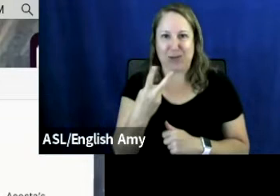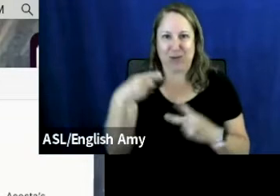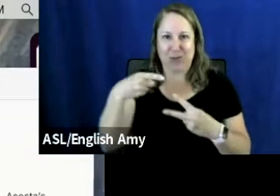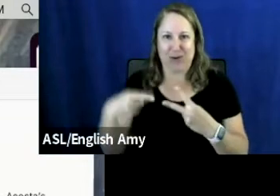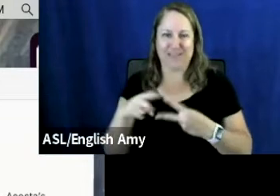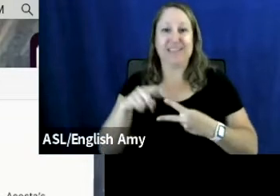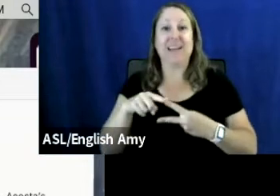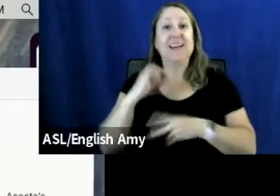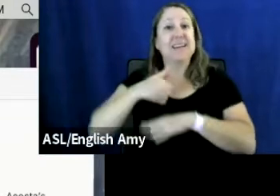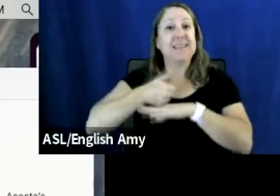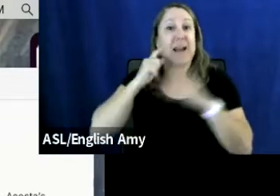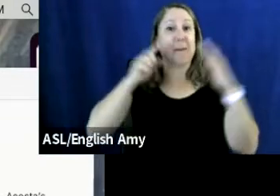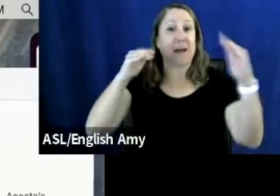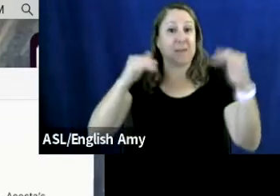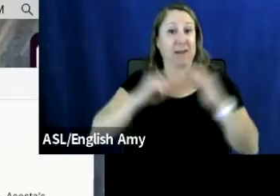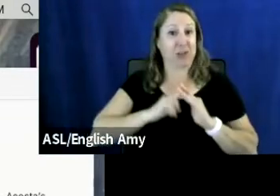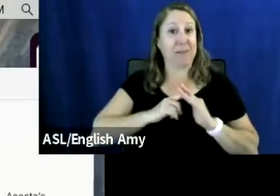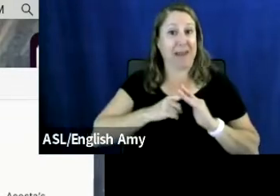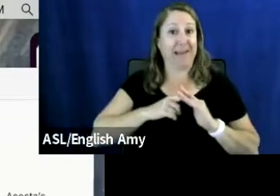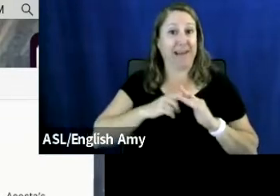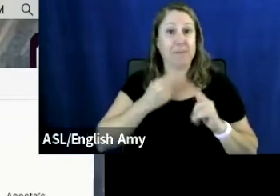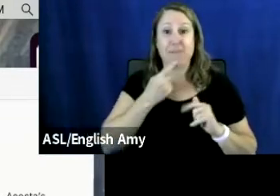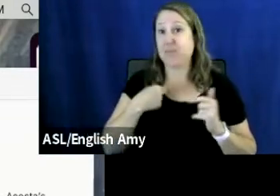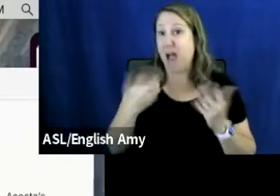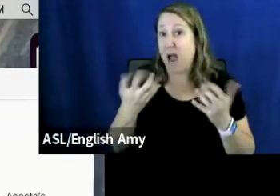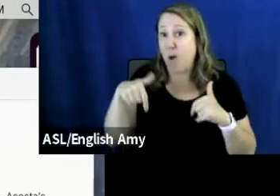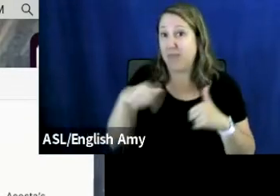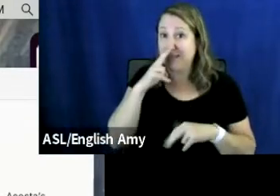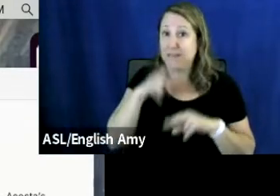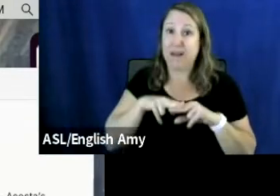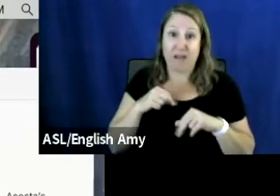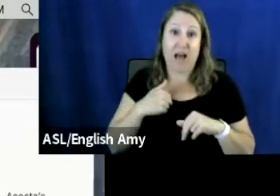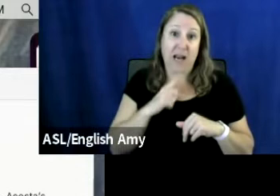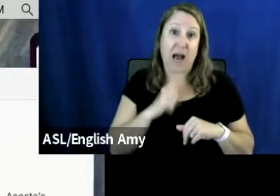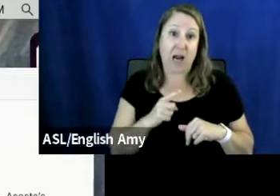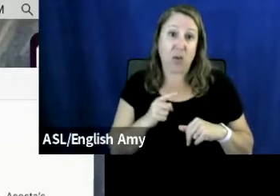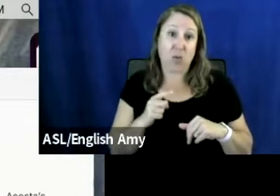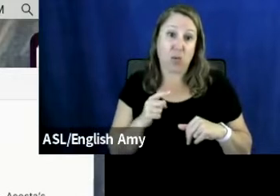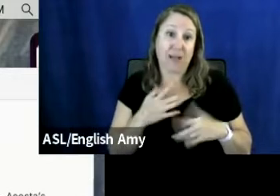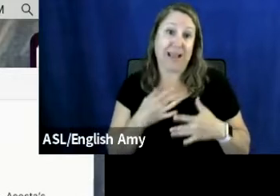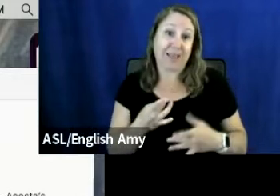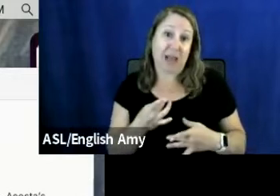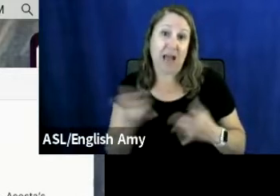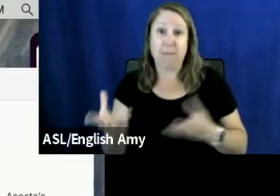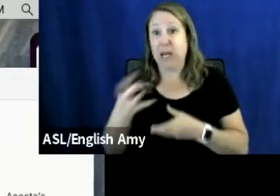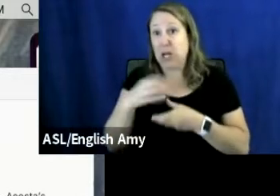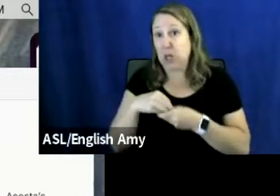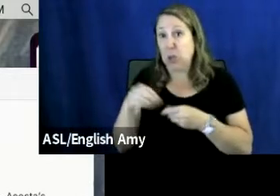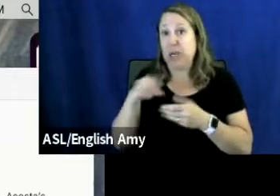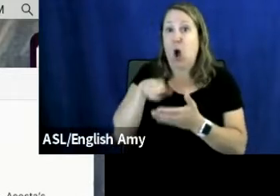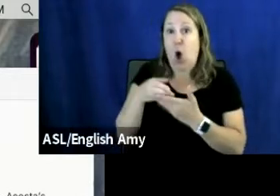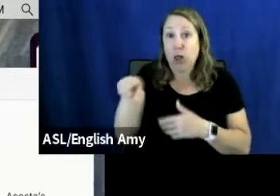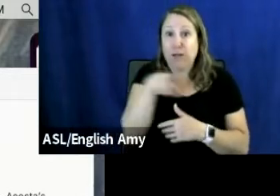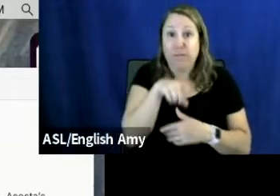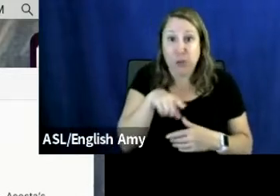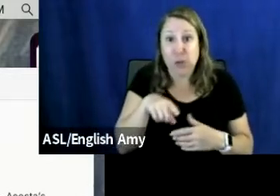expectations at the front and kind of saying like, I want this to be fun. I really like being able to include you all in this